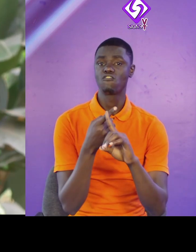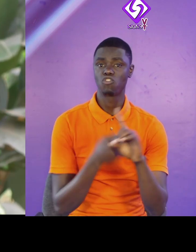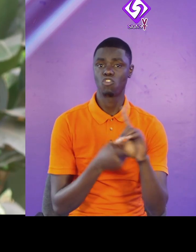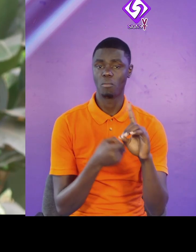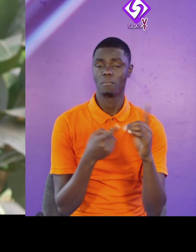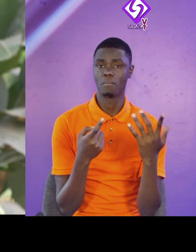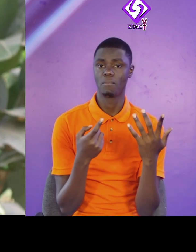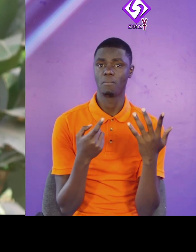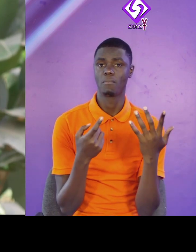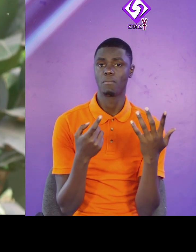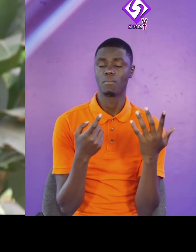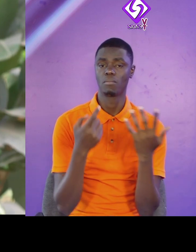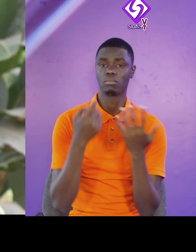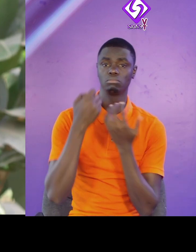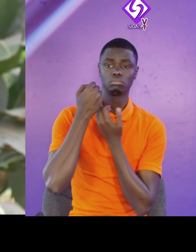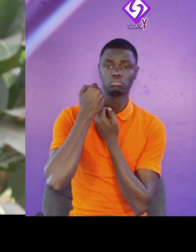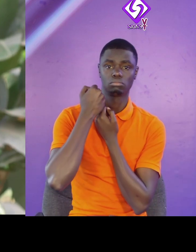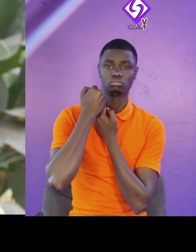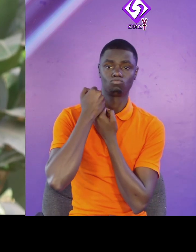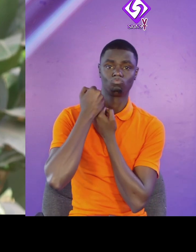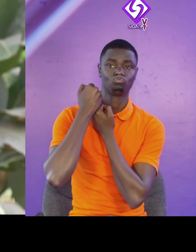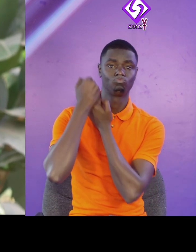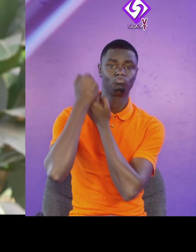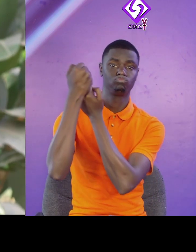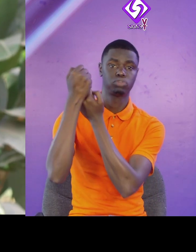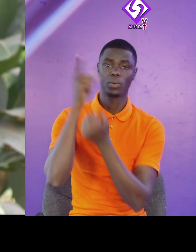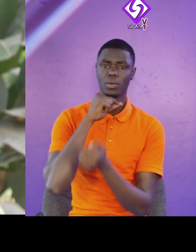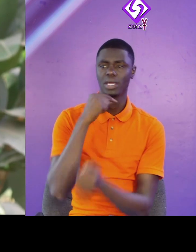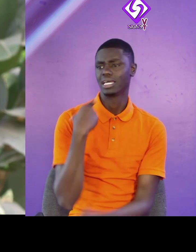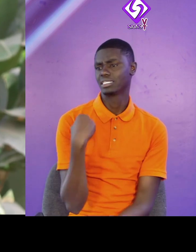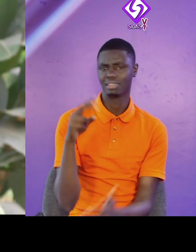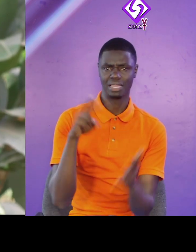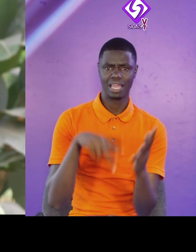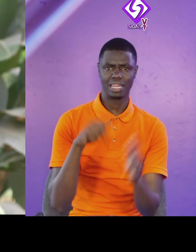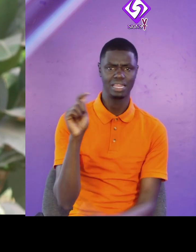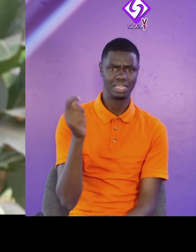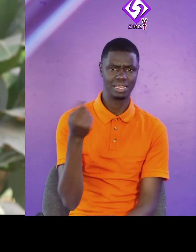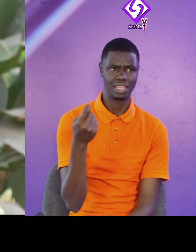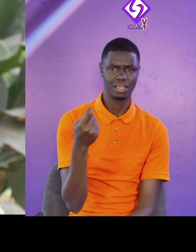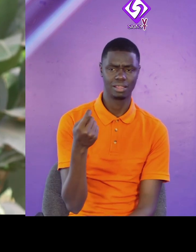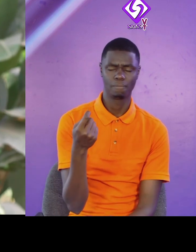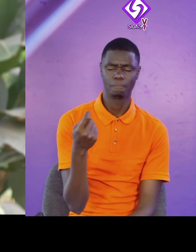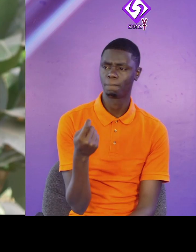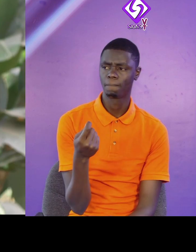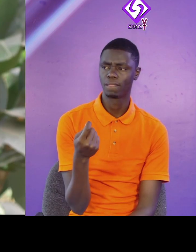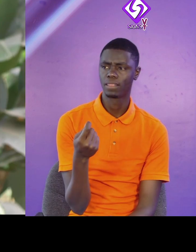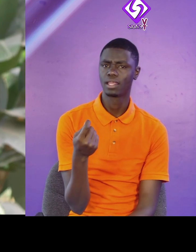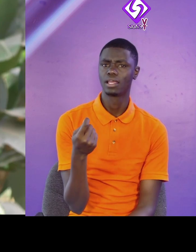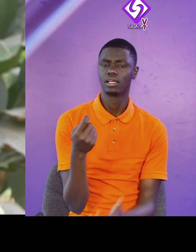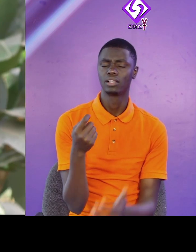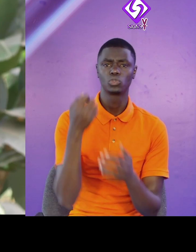committing suicide. Recently, I read in Kenya, I think there's 4 suicides per